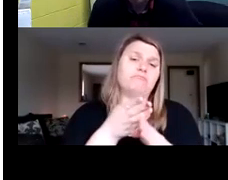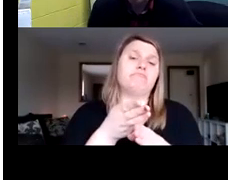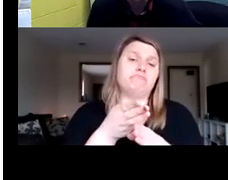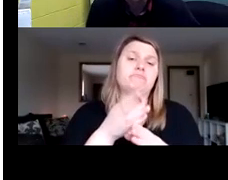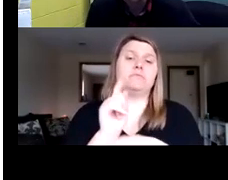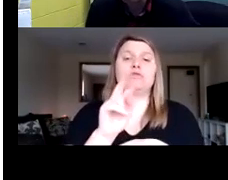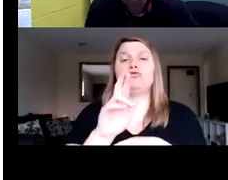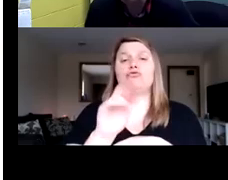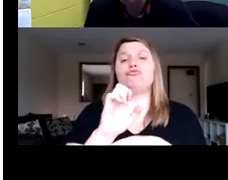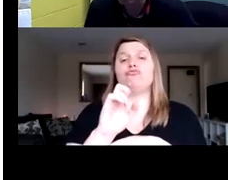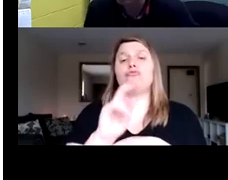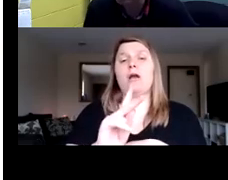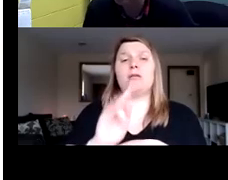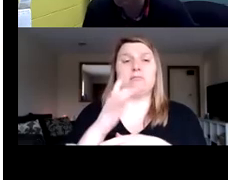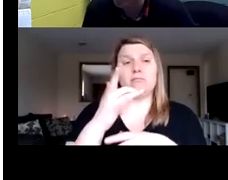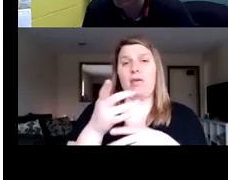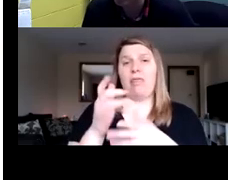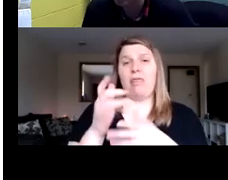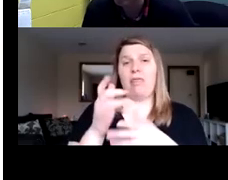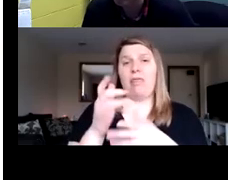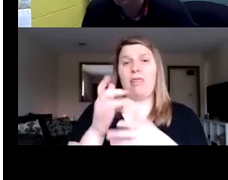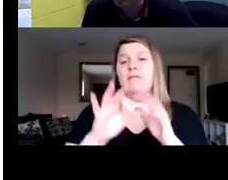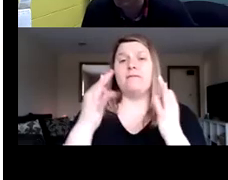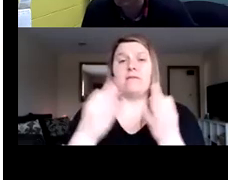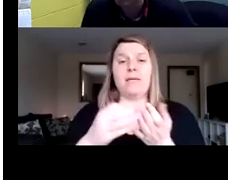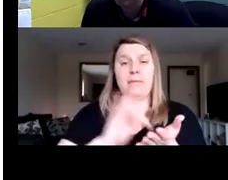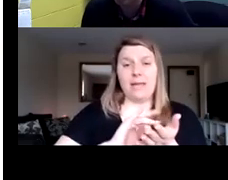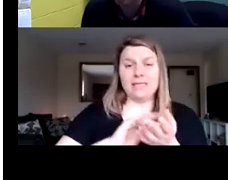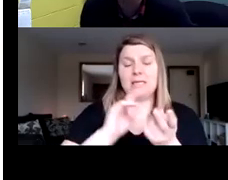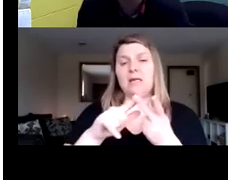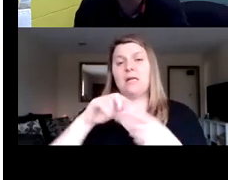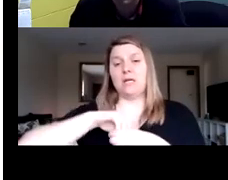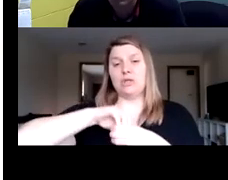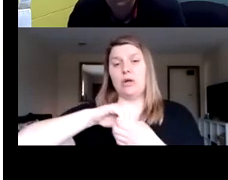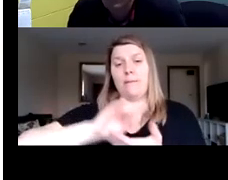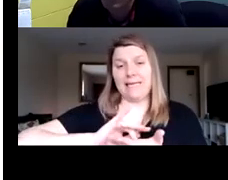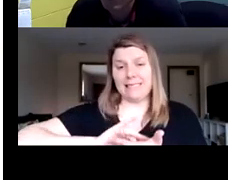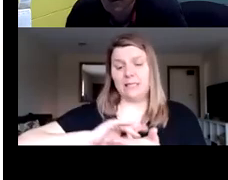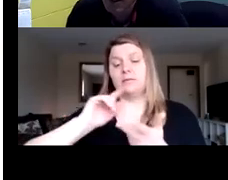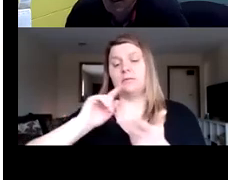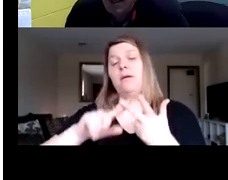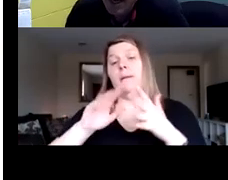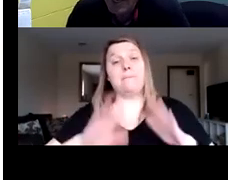And that's available in family medicine, internal medicine, and pediatrics.